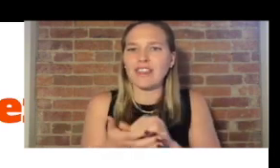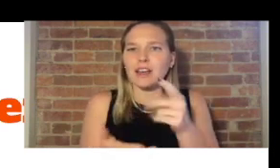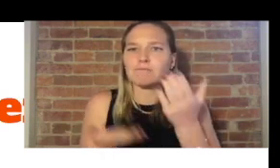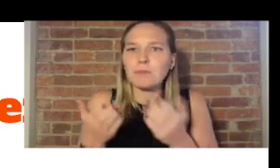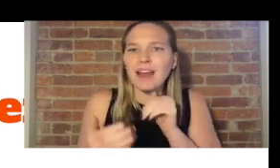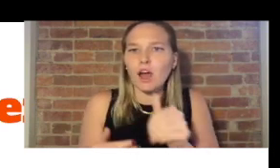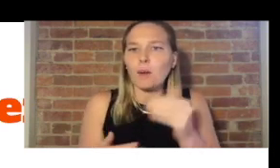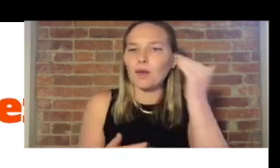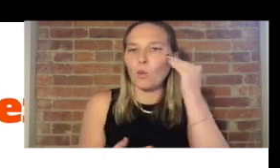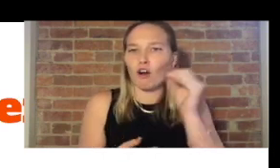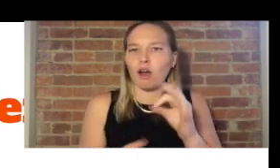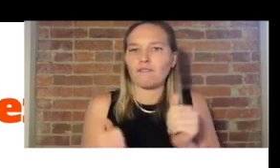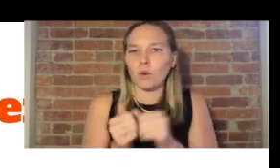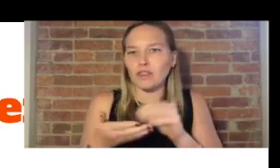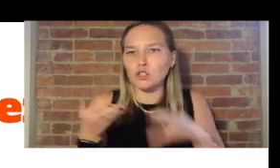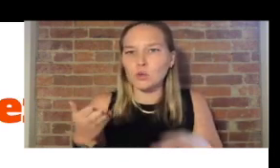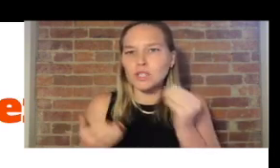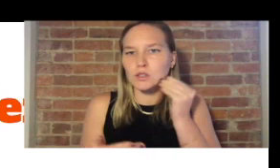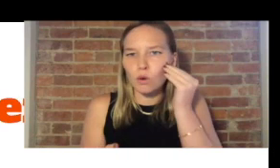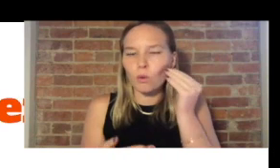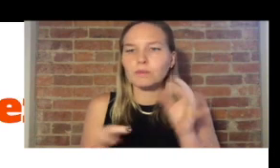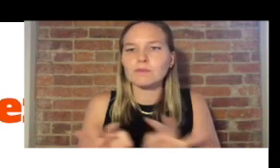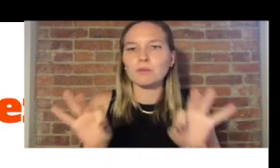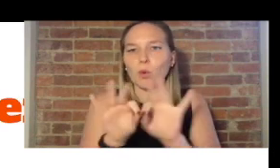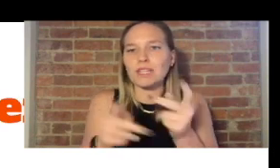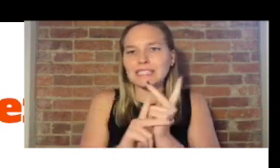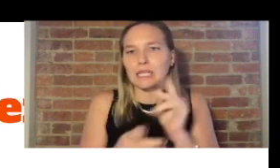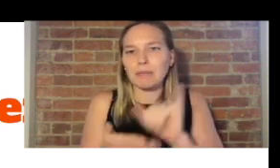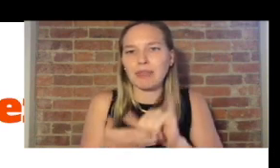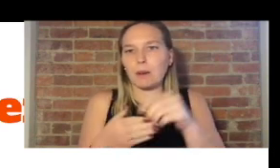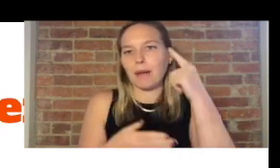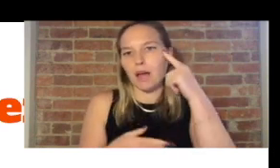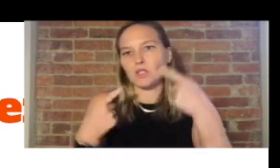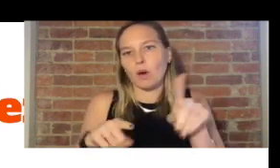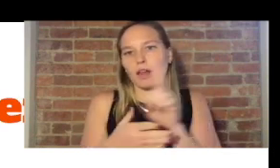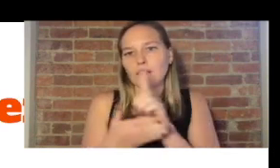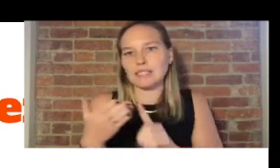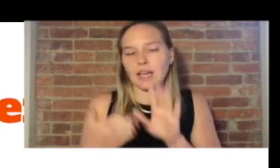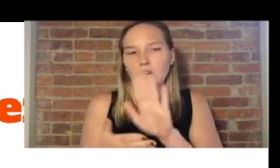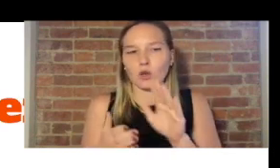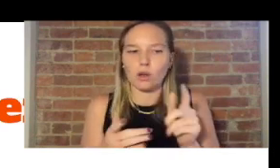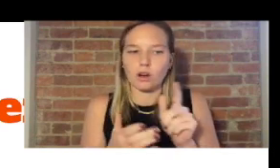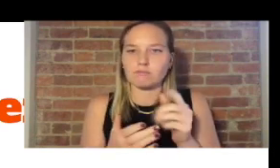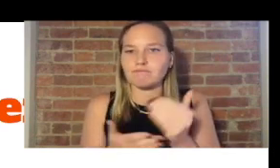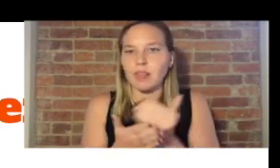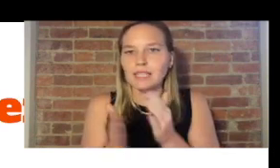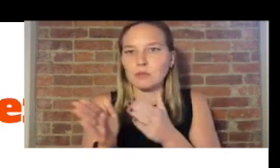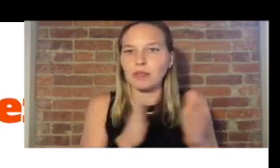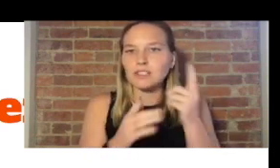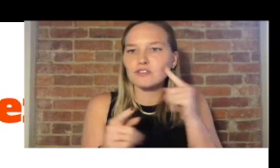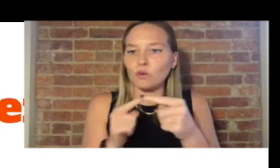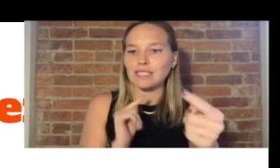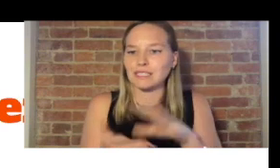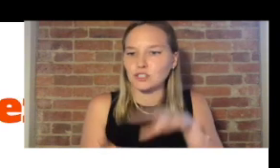webcams? So there are so many issues with technology that you may not be aware of when the students are at home. And so it's important to keep